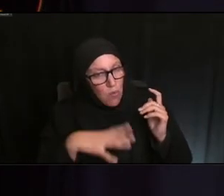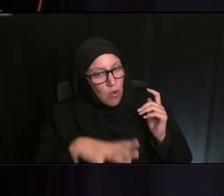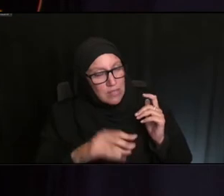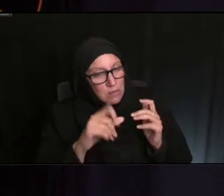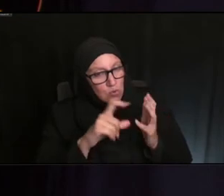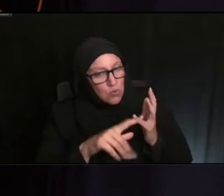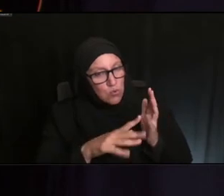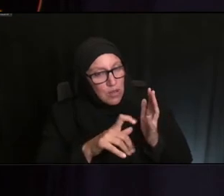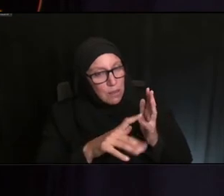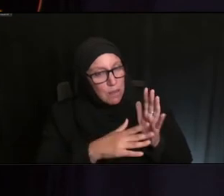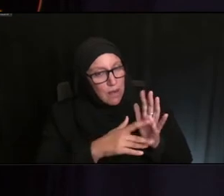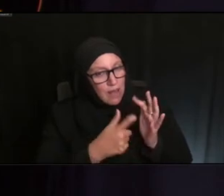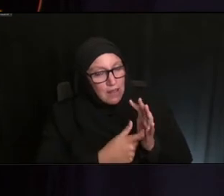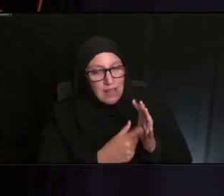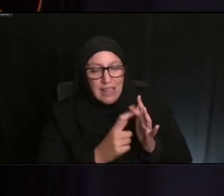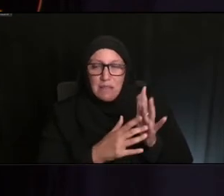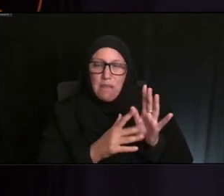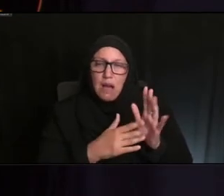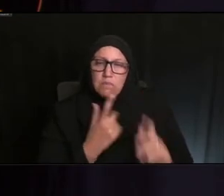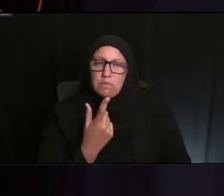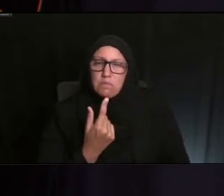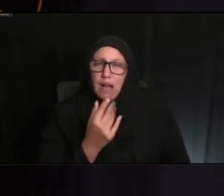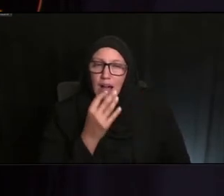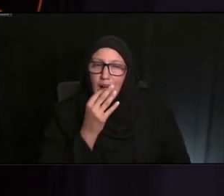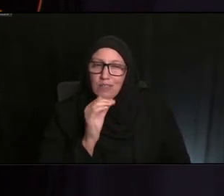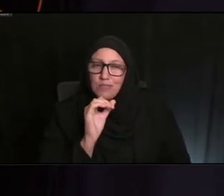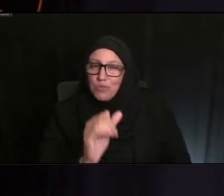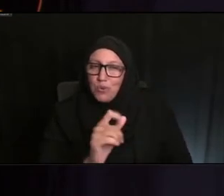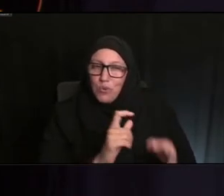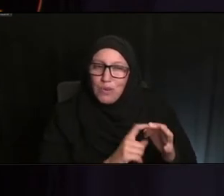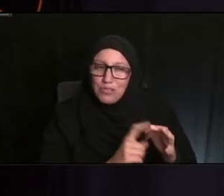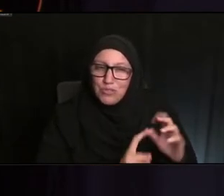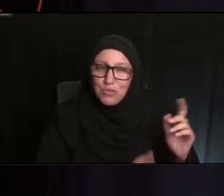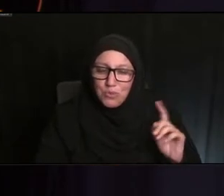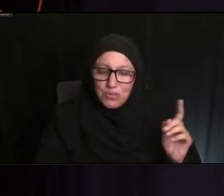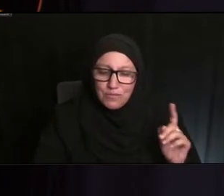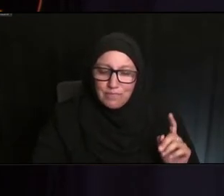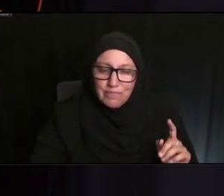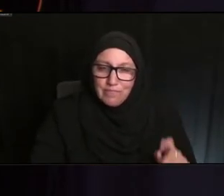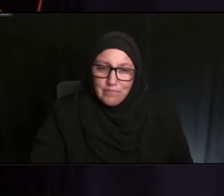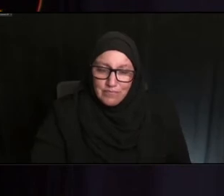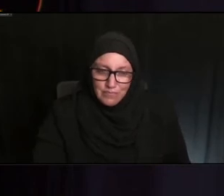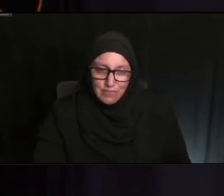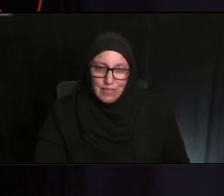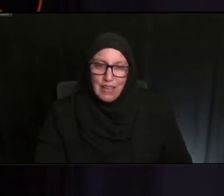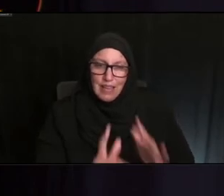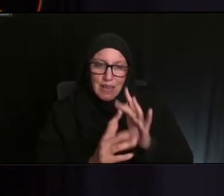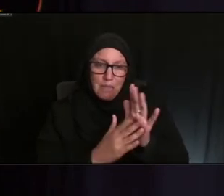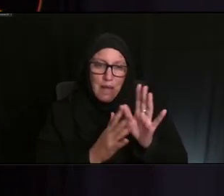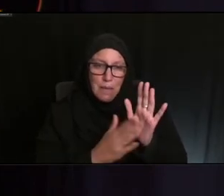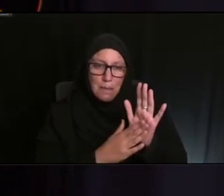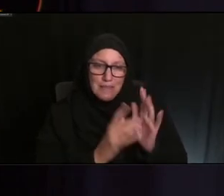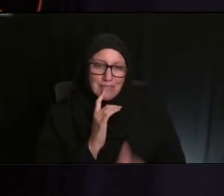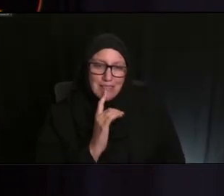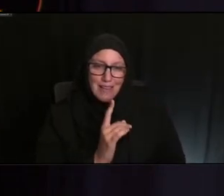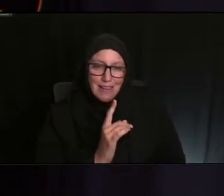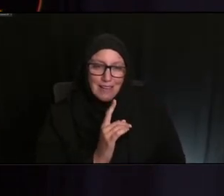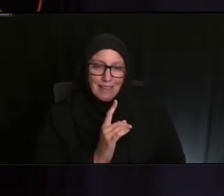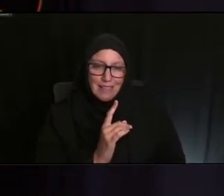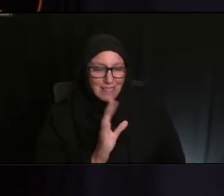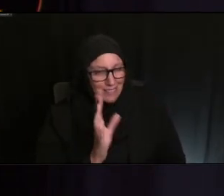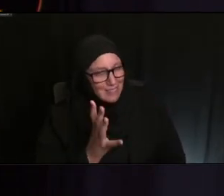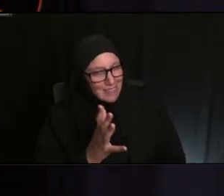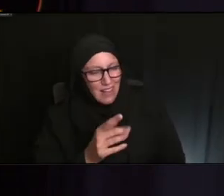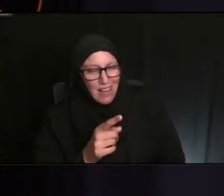imam called him and said, what's your question? And the imam before this, he says to him, Ajabatni, he